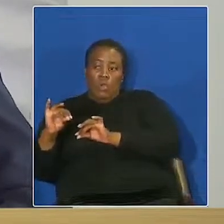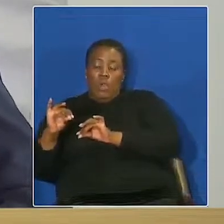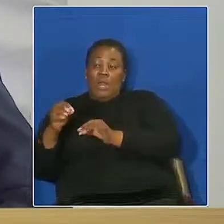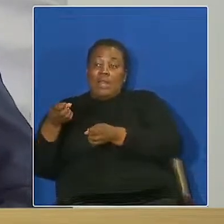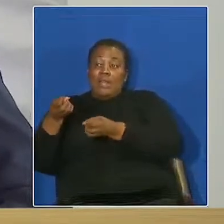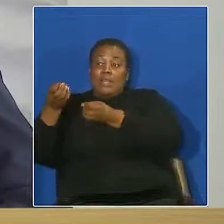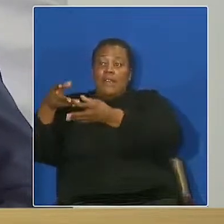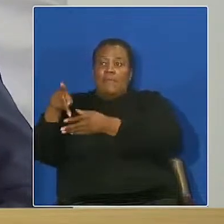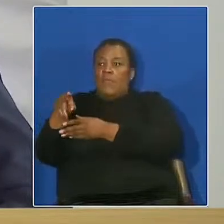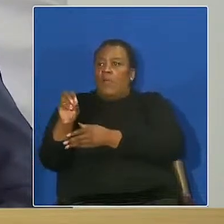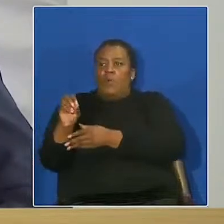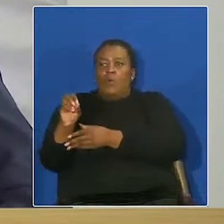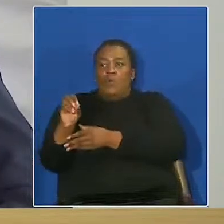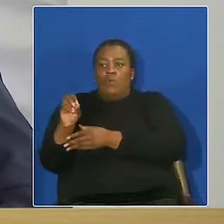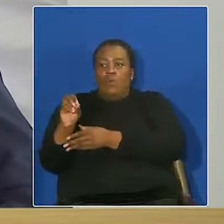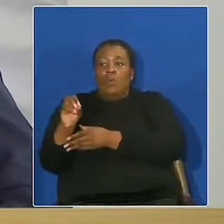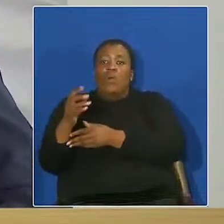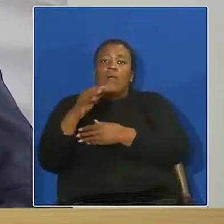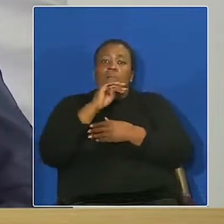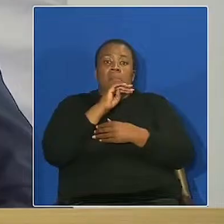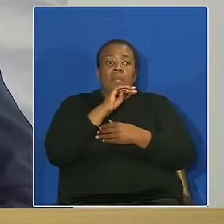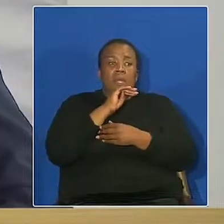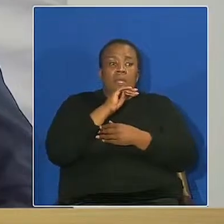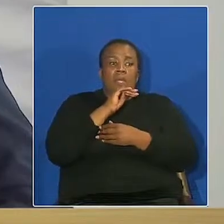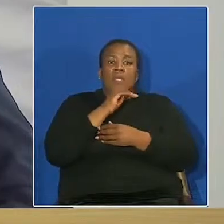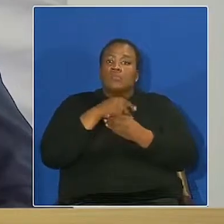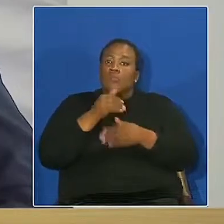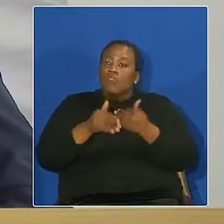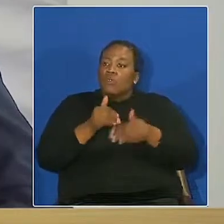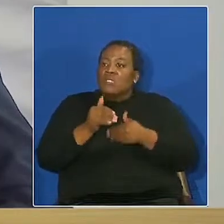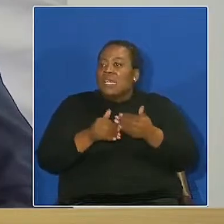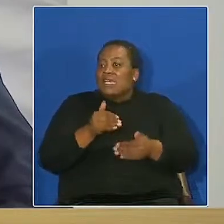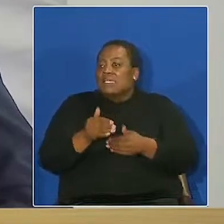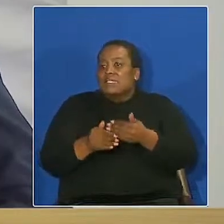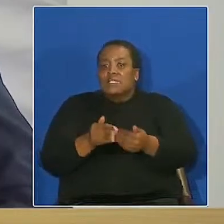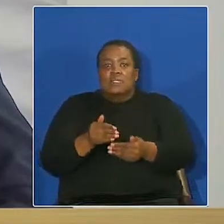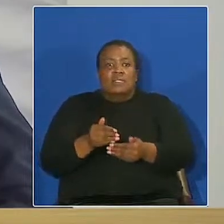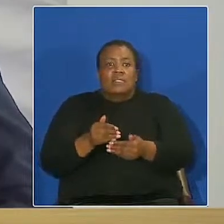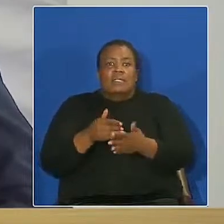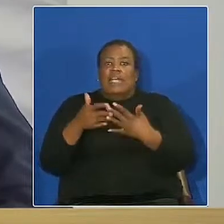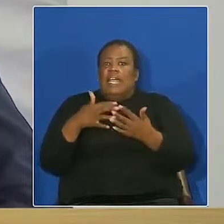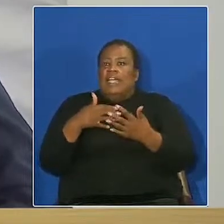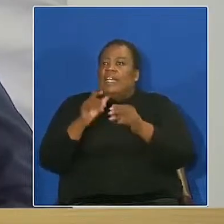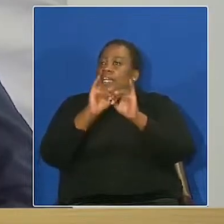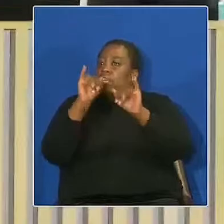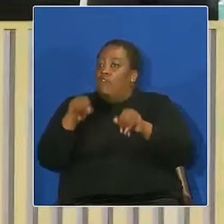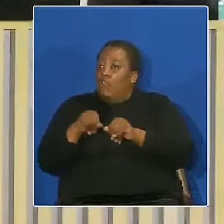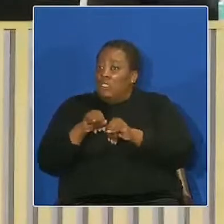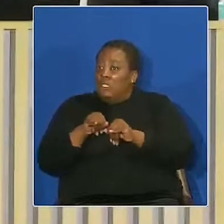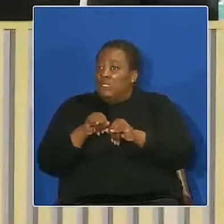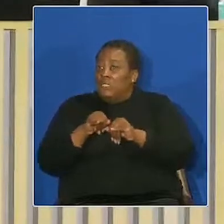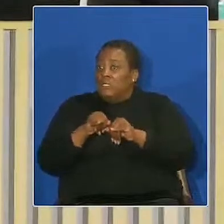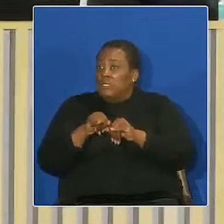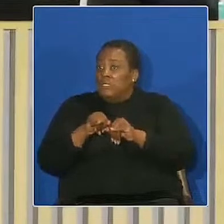any purchase orders, or in other words, to process any invoices